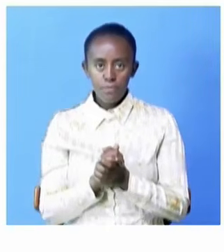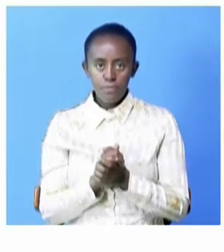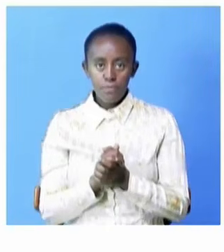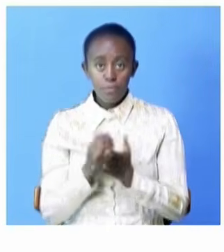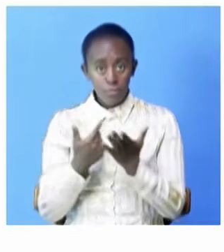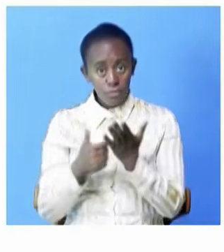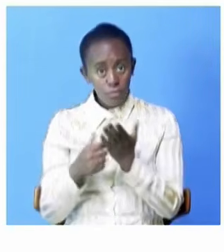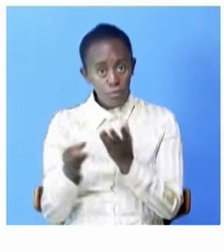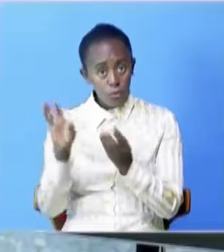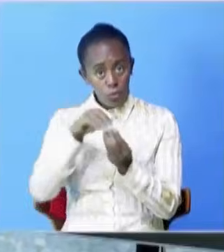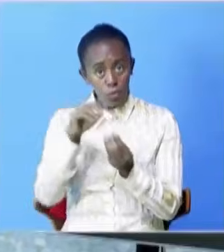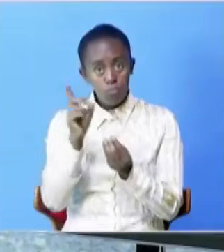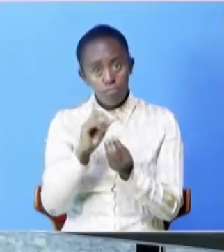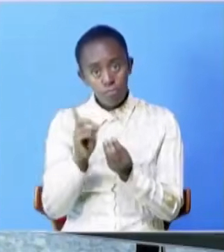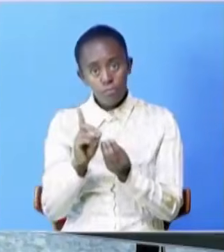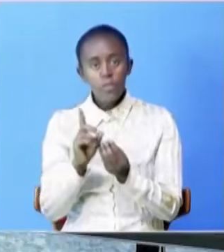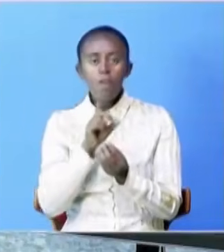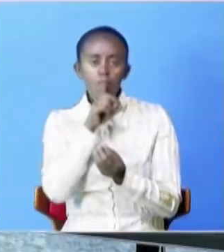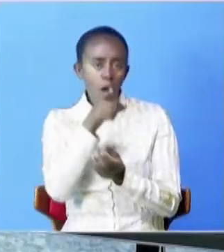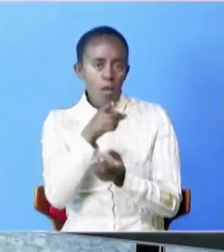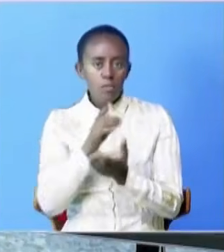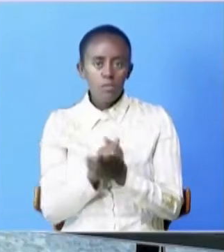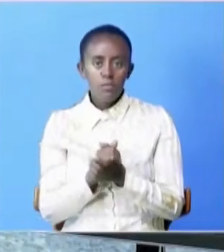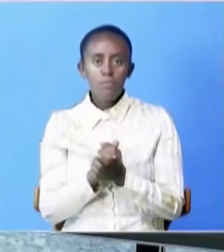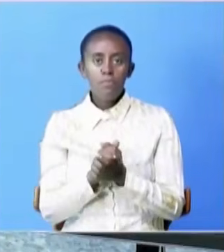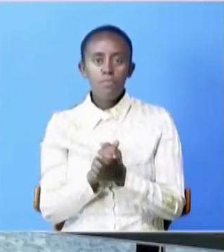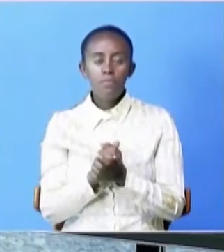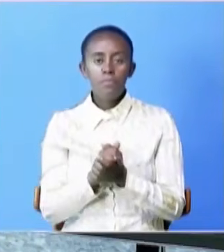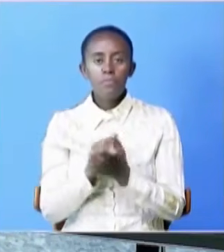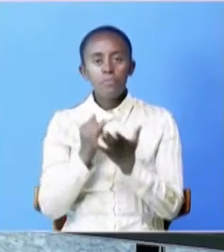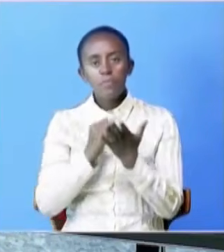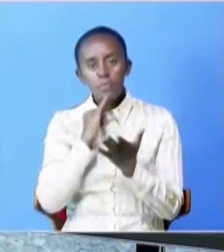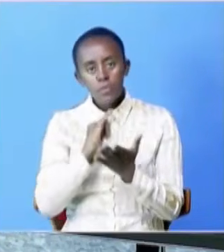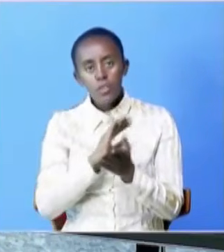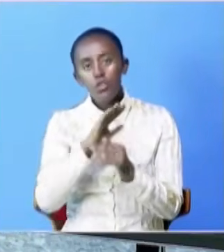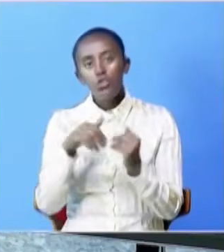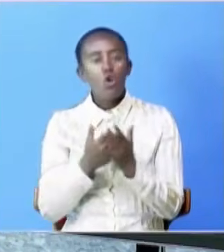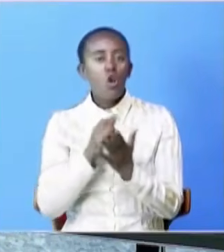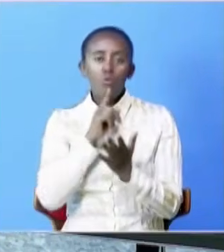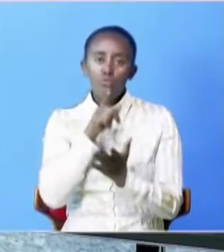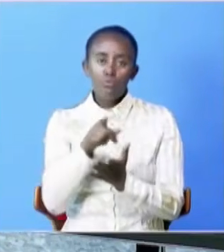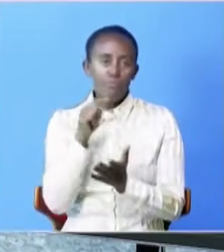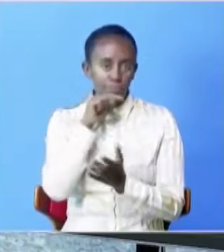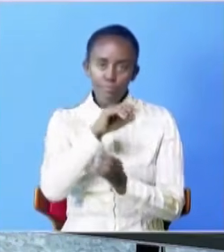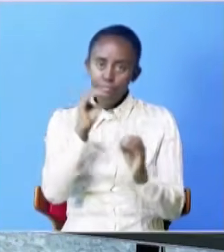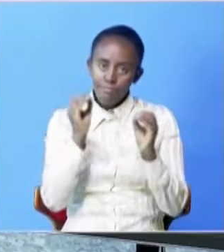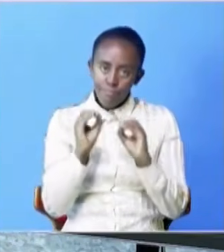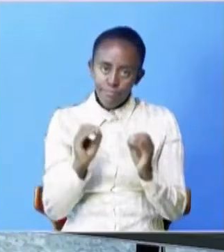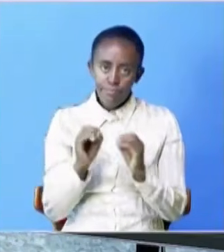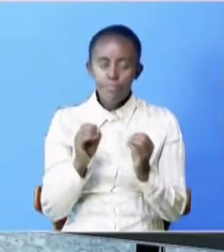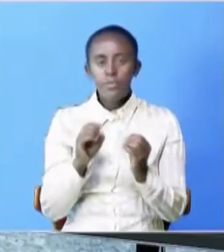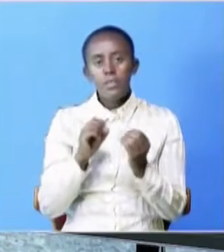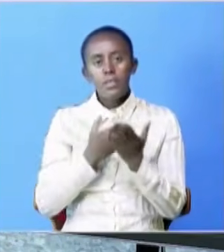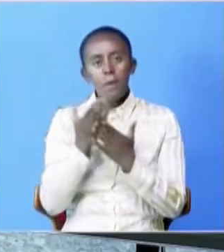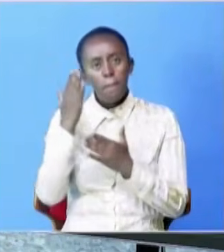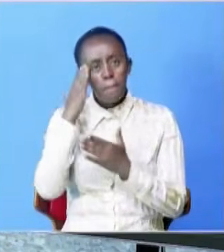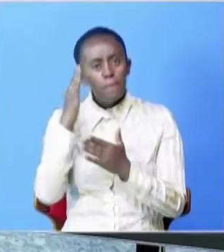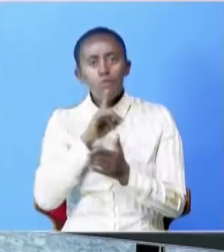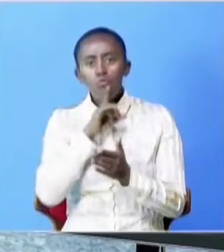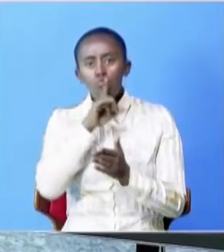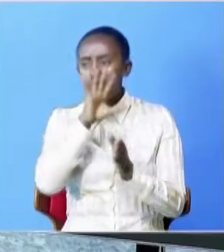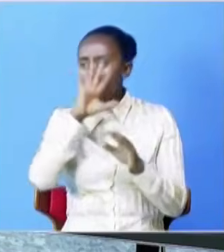This is also what? A fact, a scientific fact. It is a general truth. It is something that we know to be